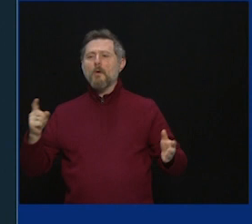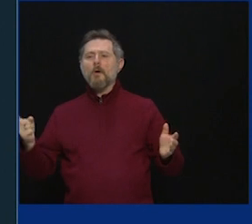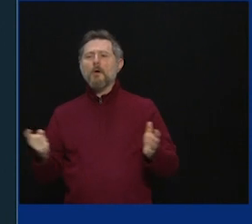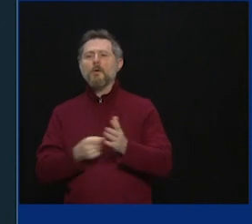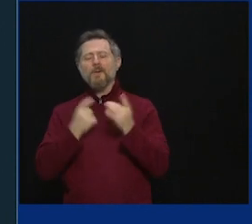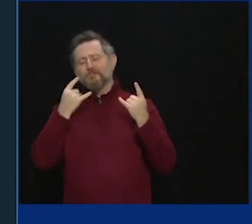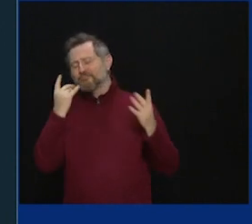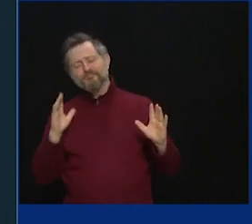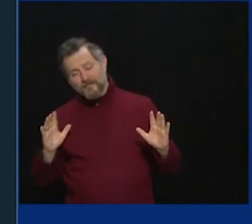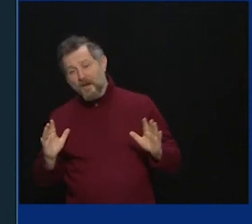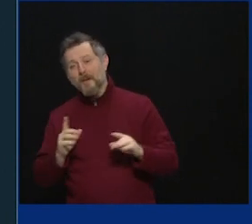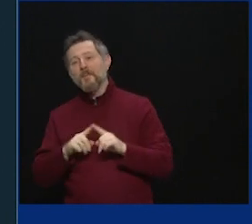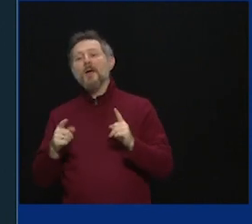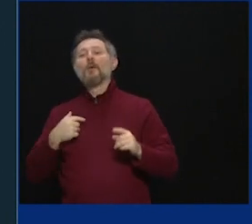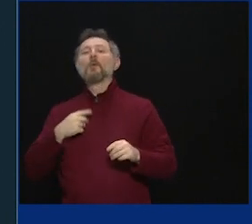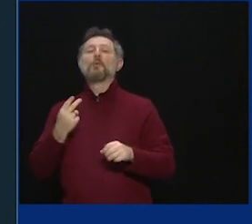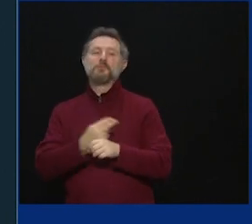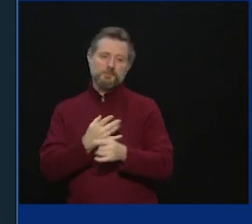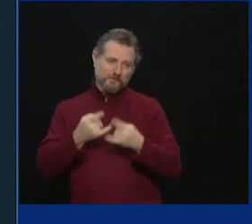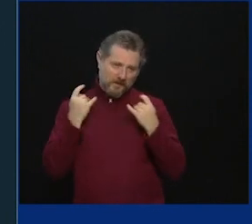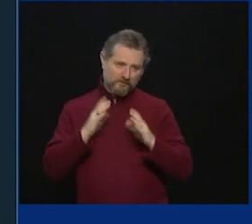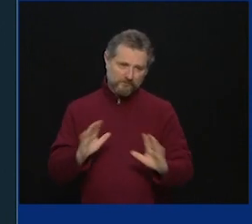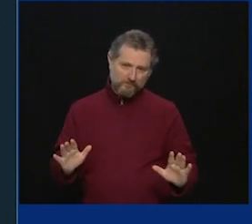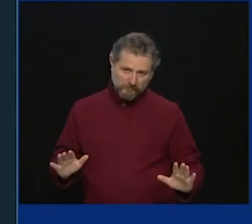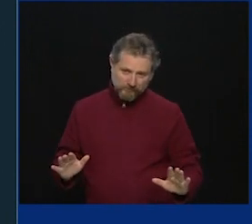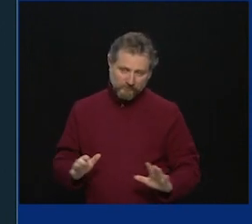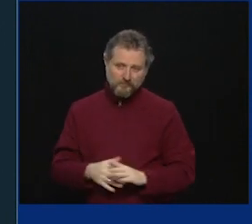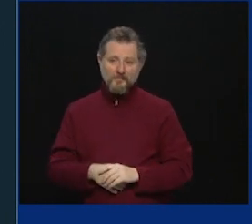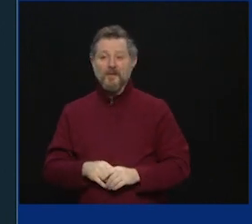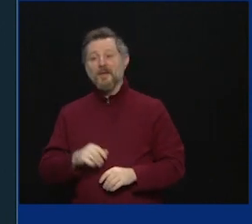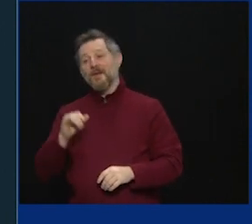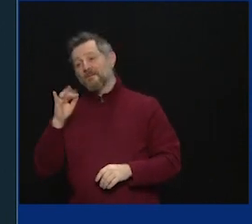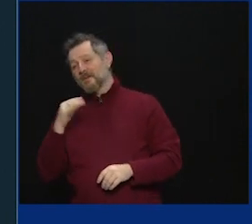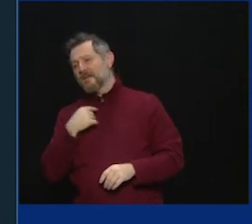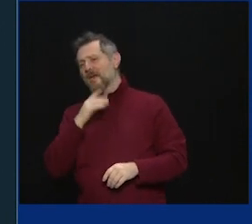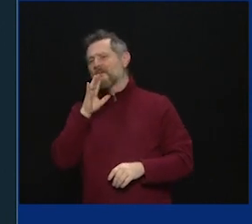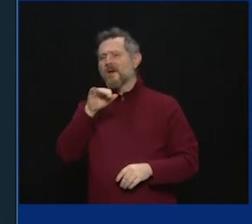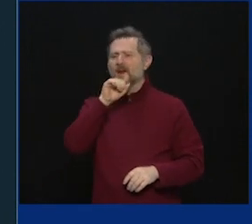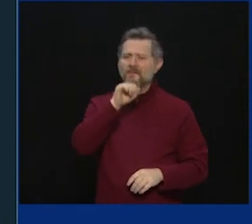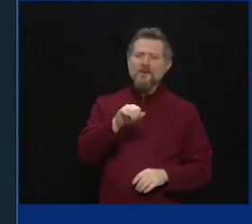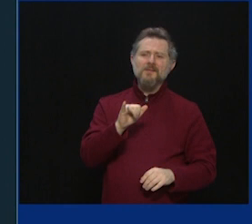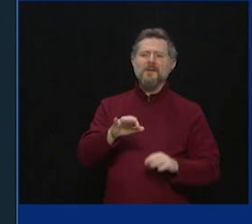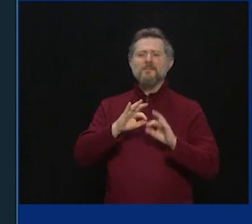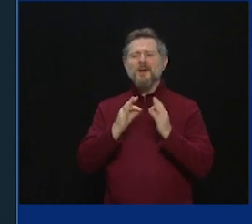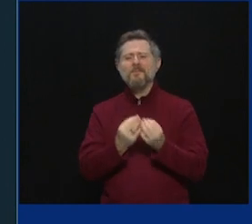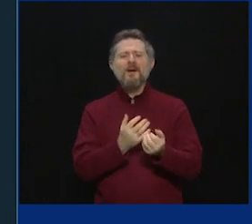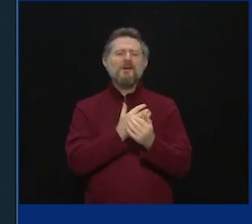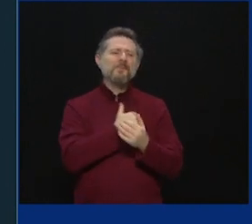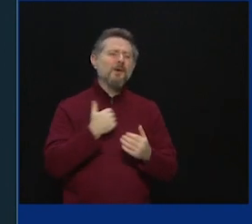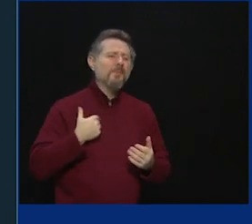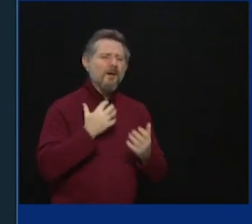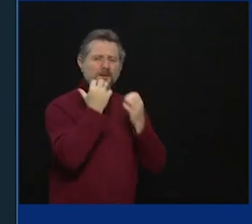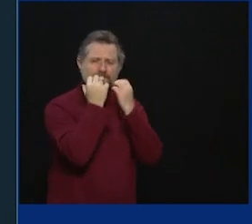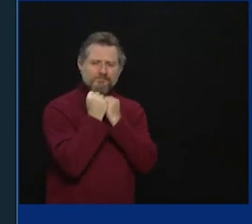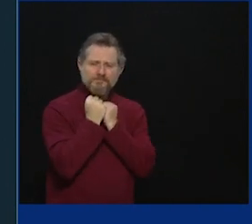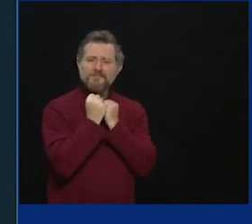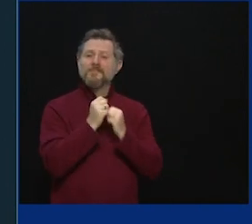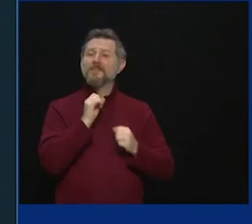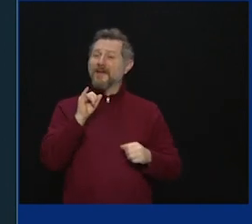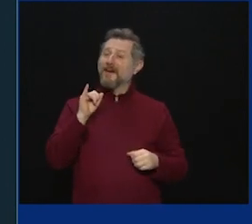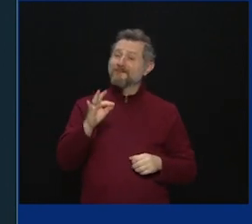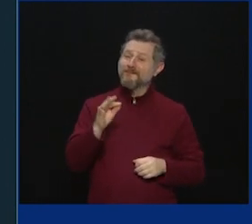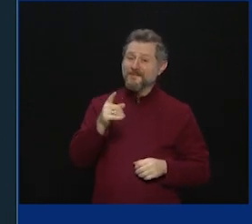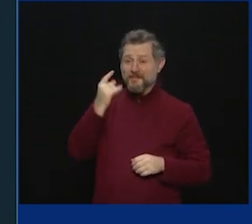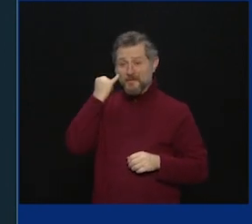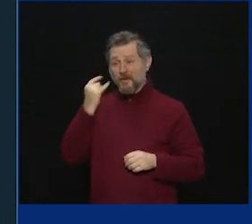you to do that. Think of the most vulnerable person that you love deeply and what you would do with the guilt if something happened to them because you